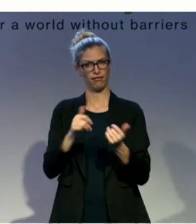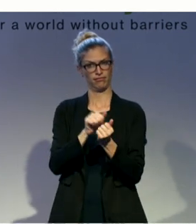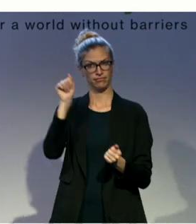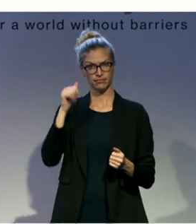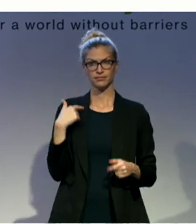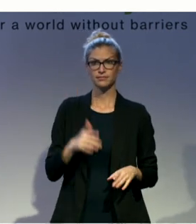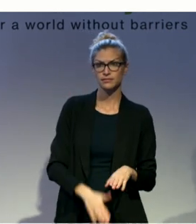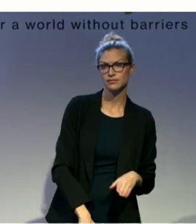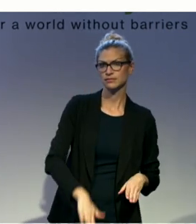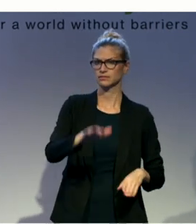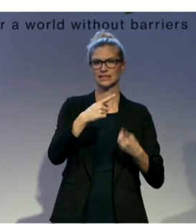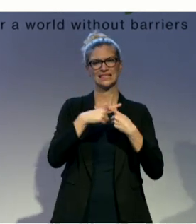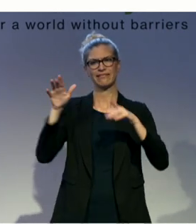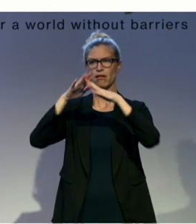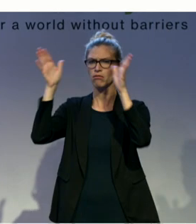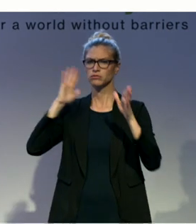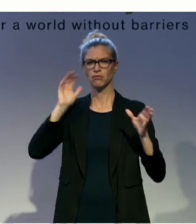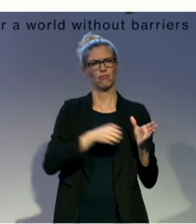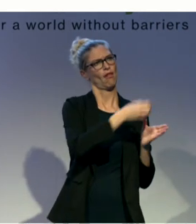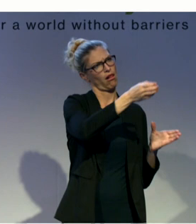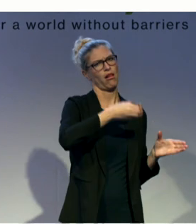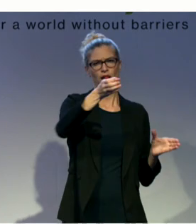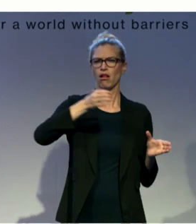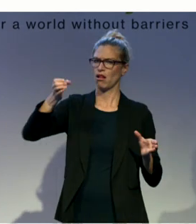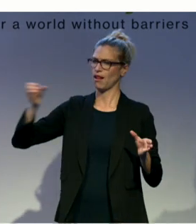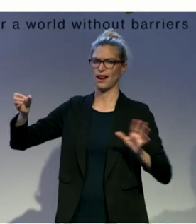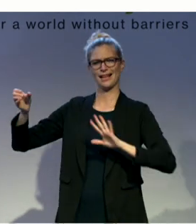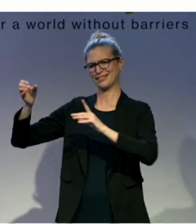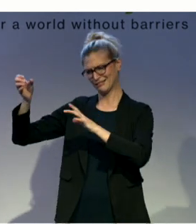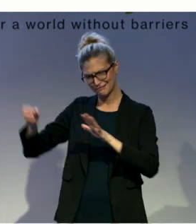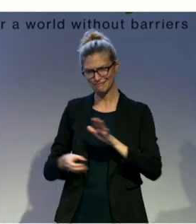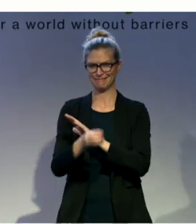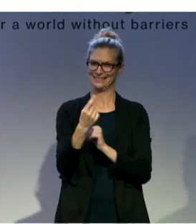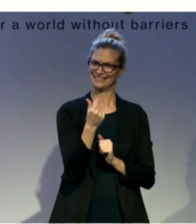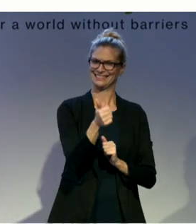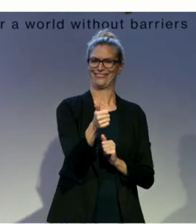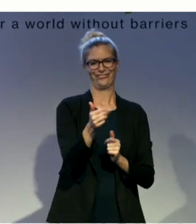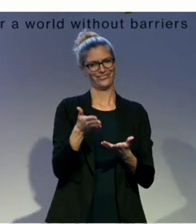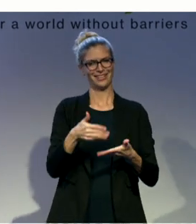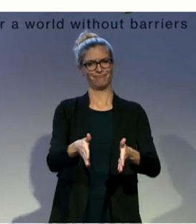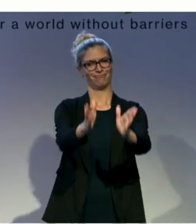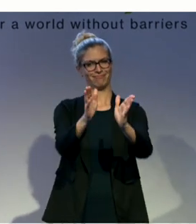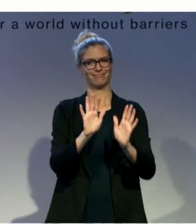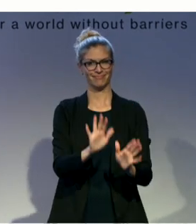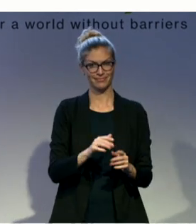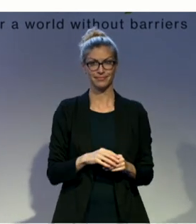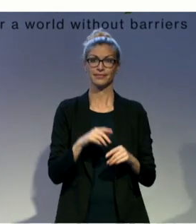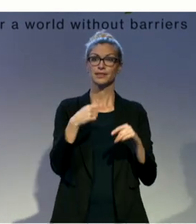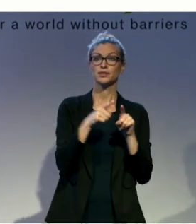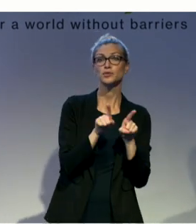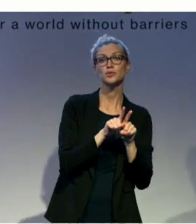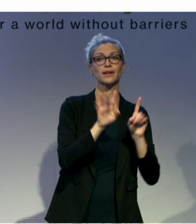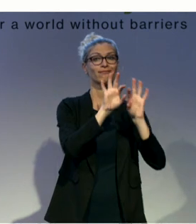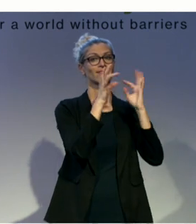times. The program is also a significant source of support for users' primary families, because parents and